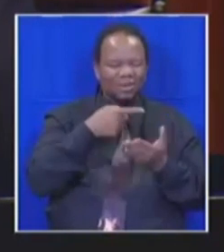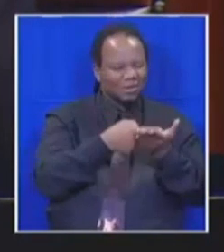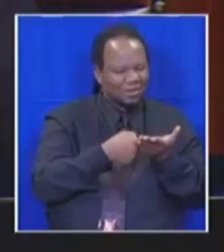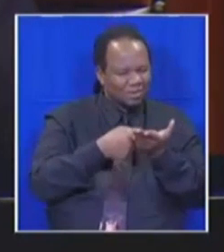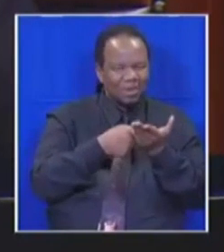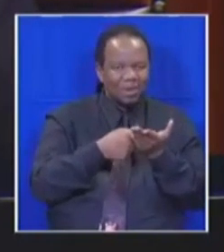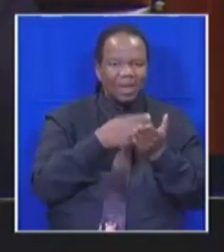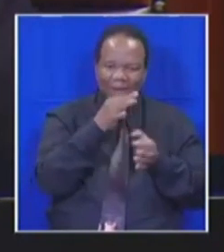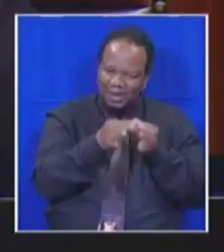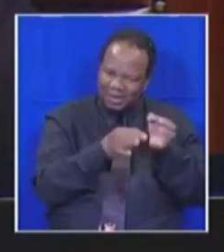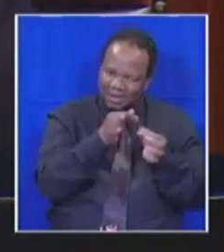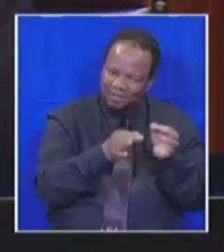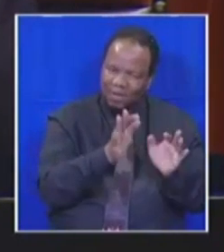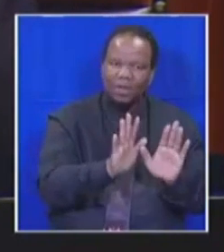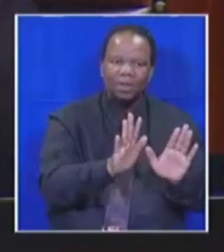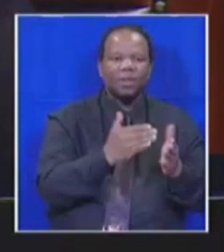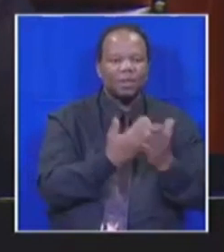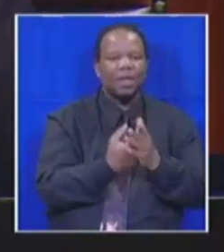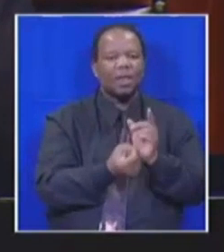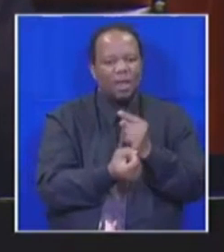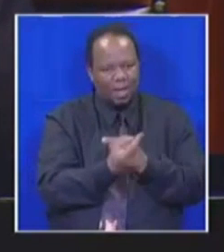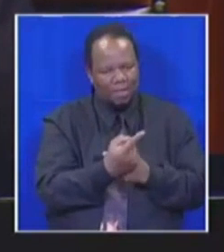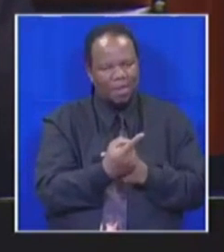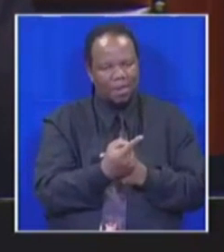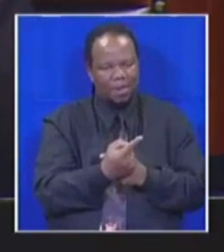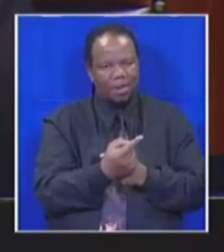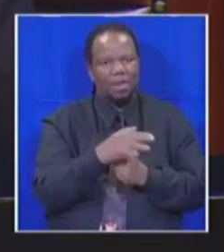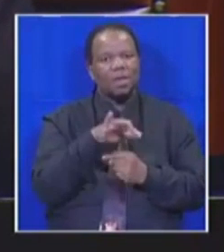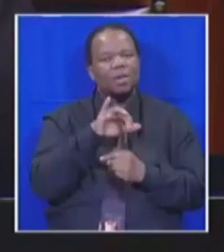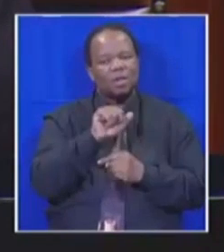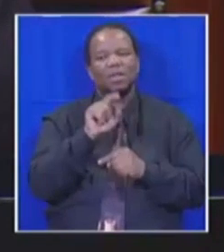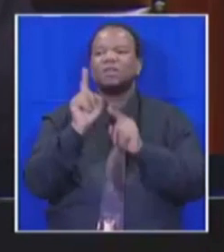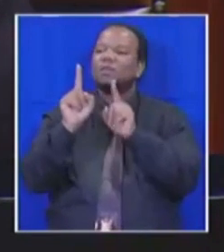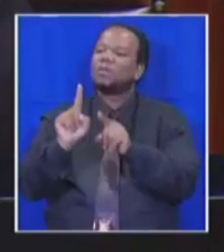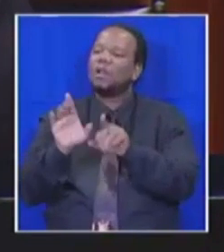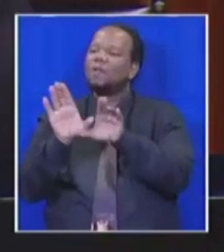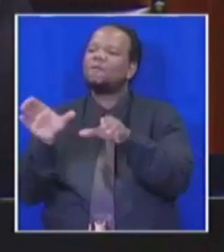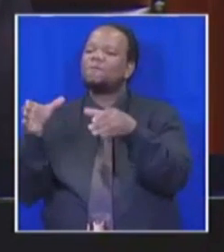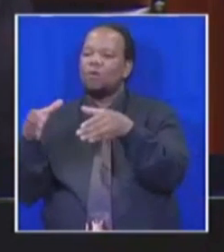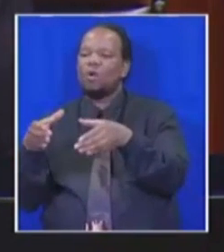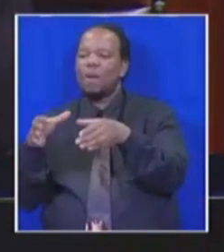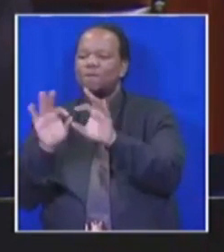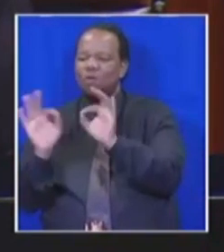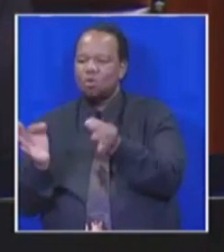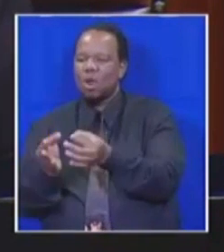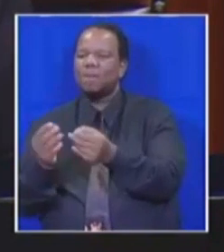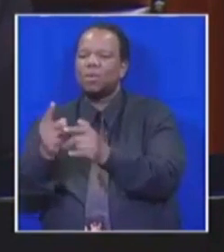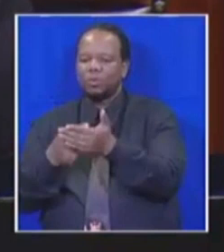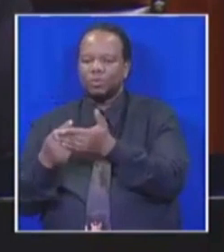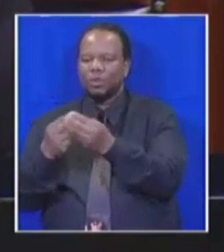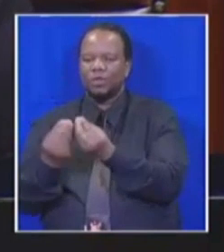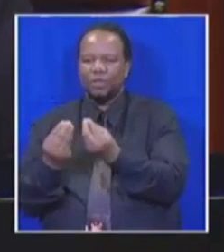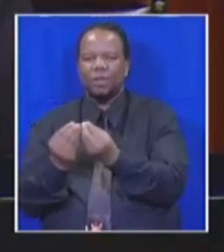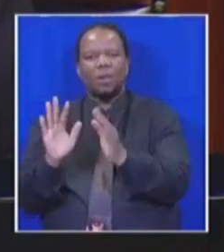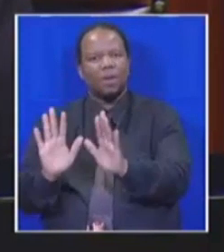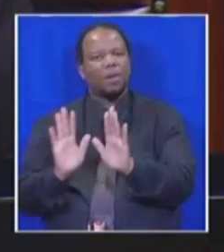clarified. That can be done in that particular forum where those things are done. allow me to